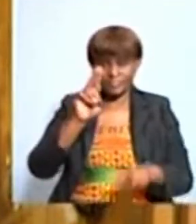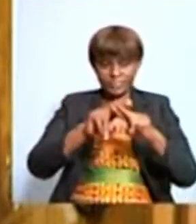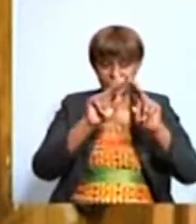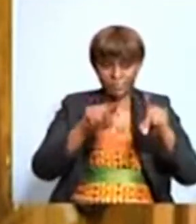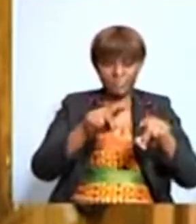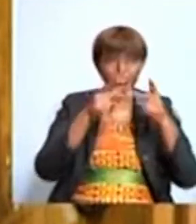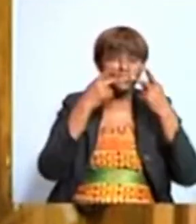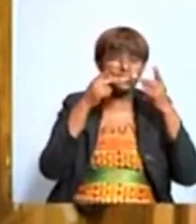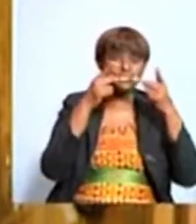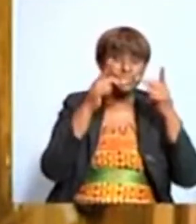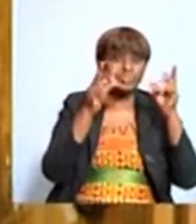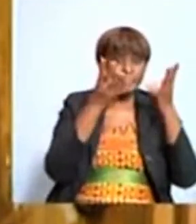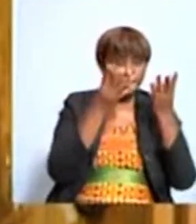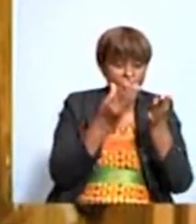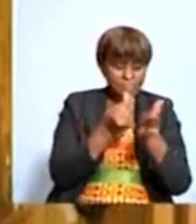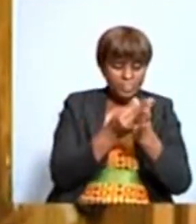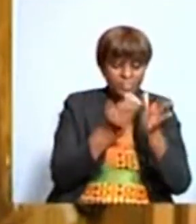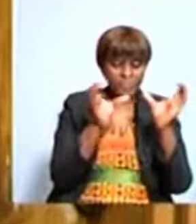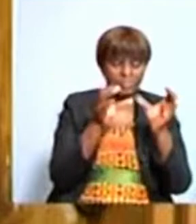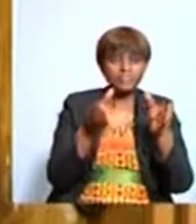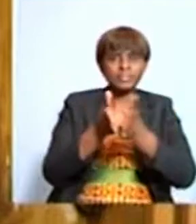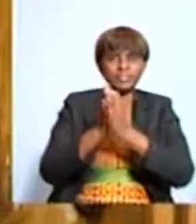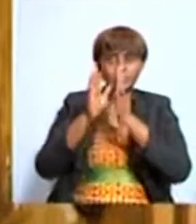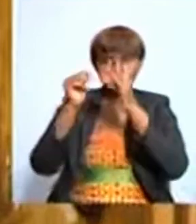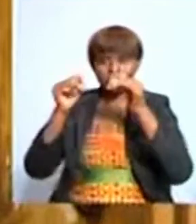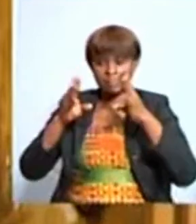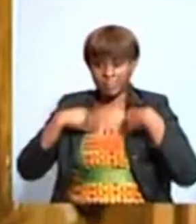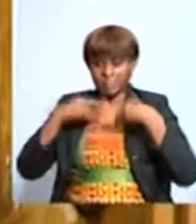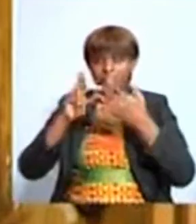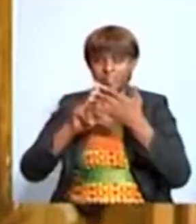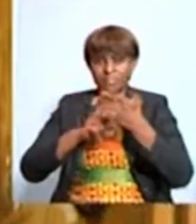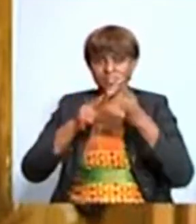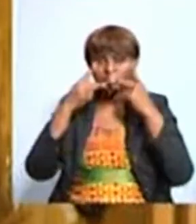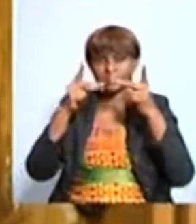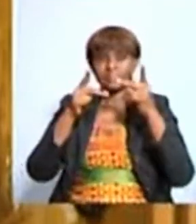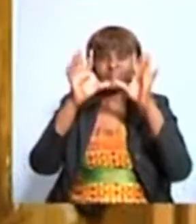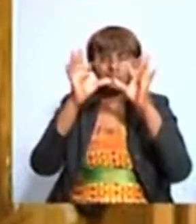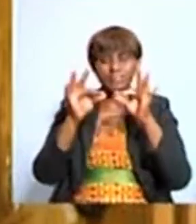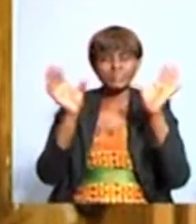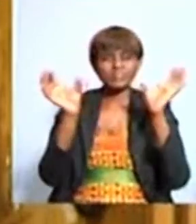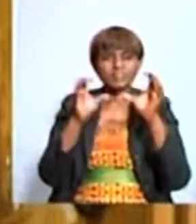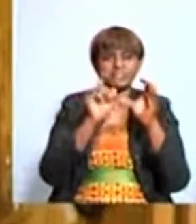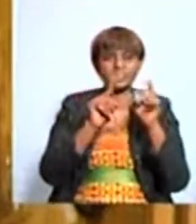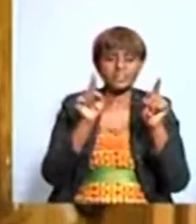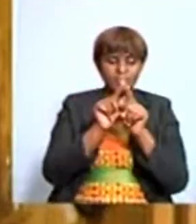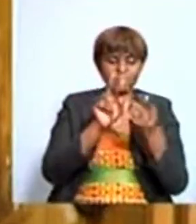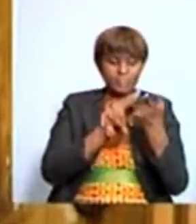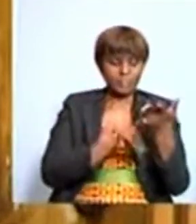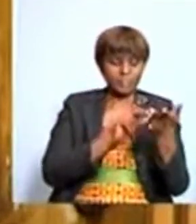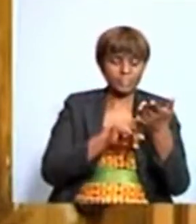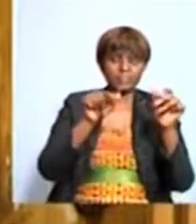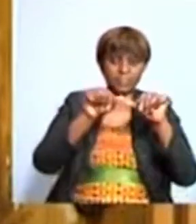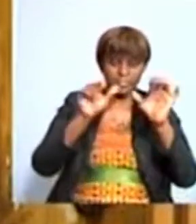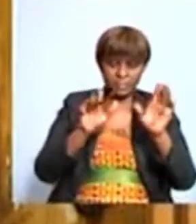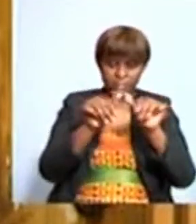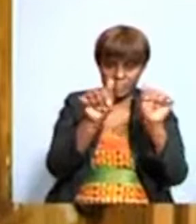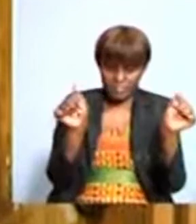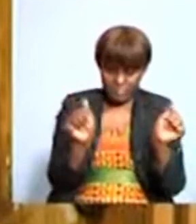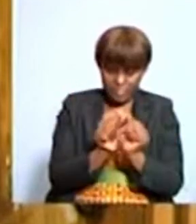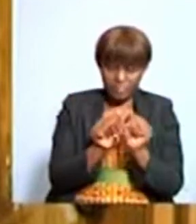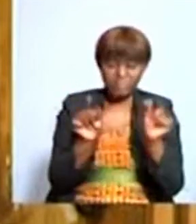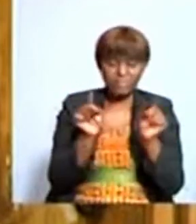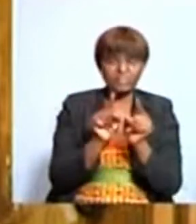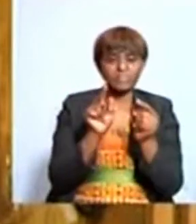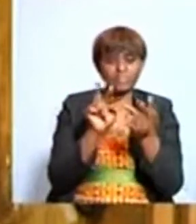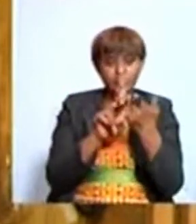Committee, move a motion urging the House to adopt the report of the Public Accounts Committee on the report of the Auditor General on the accounts